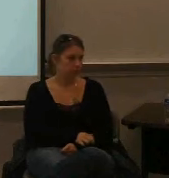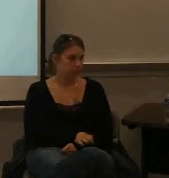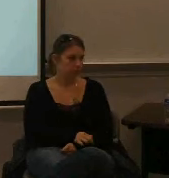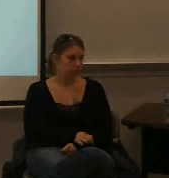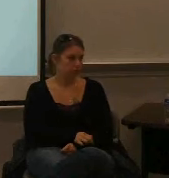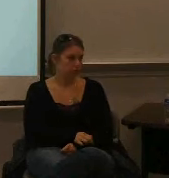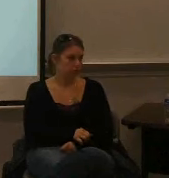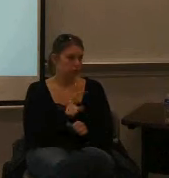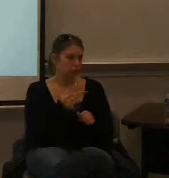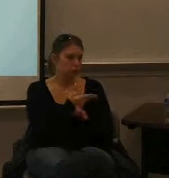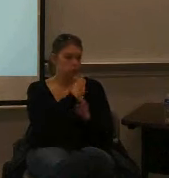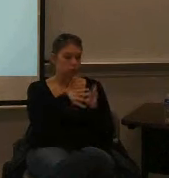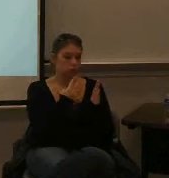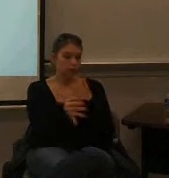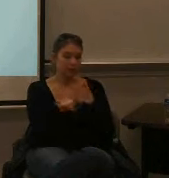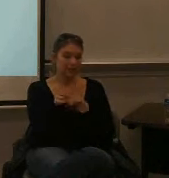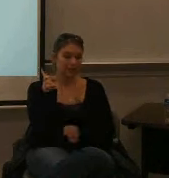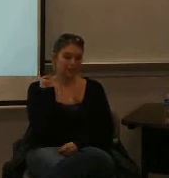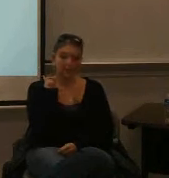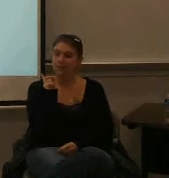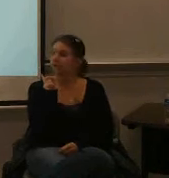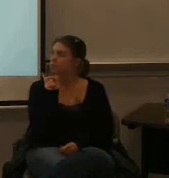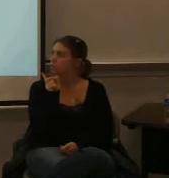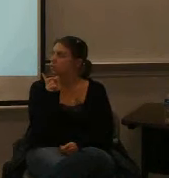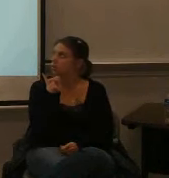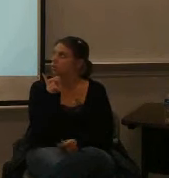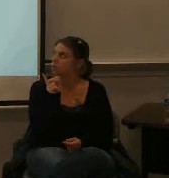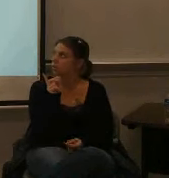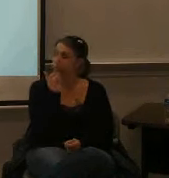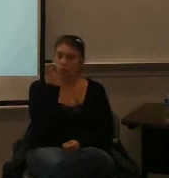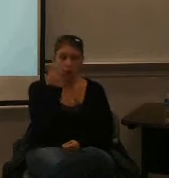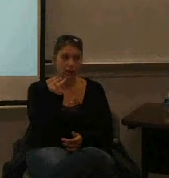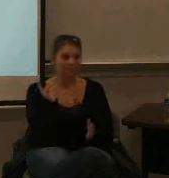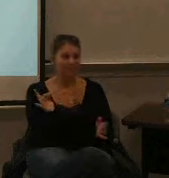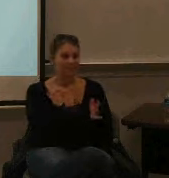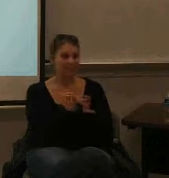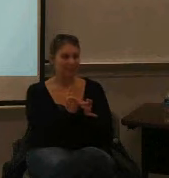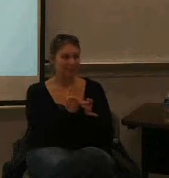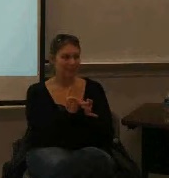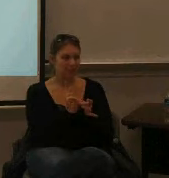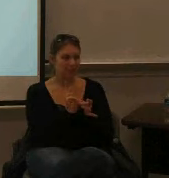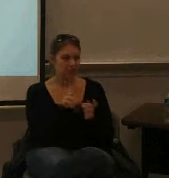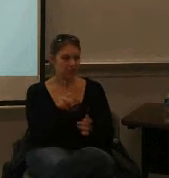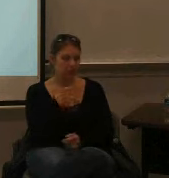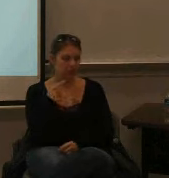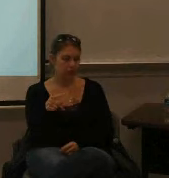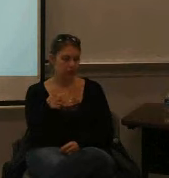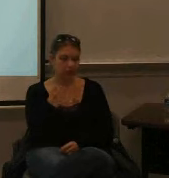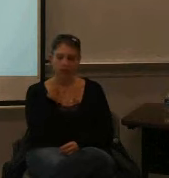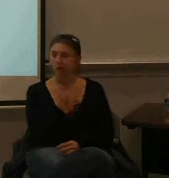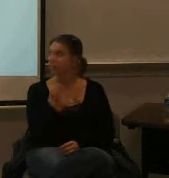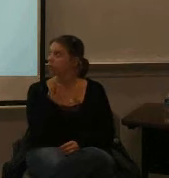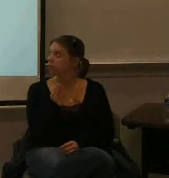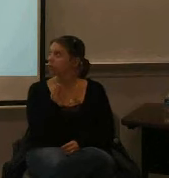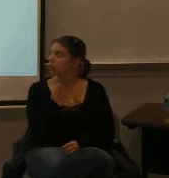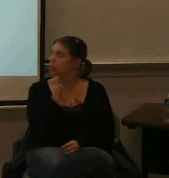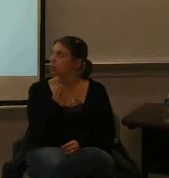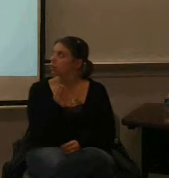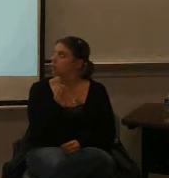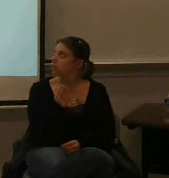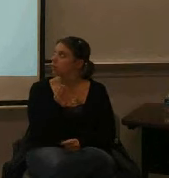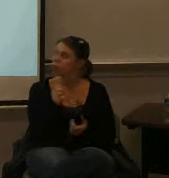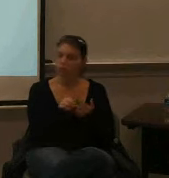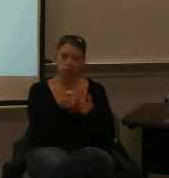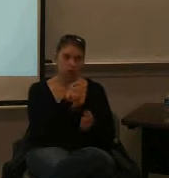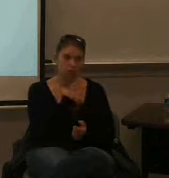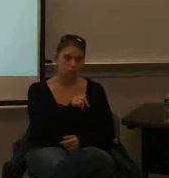And then you can use graphs like this to link the phosphorus here